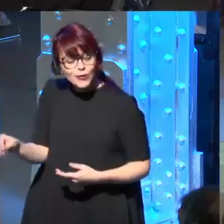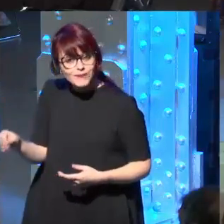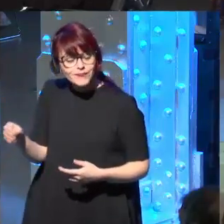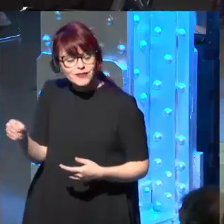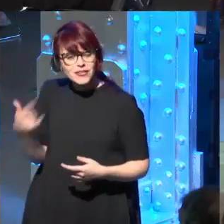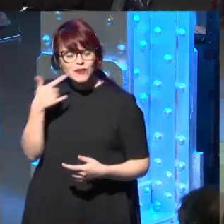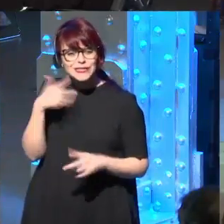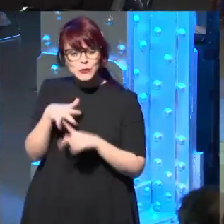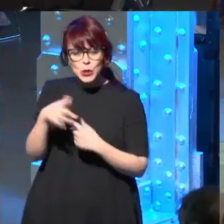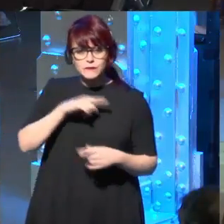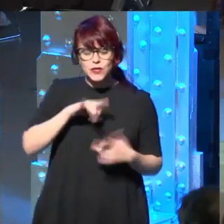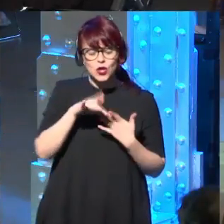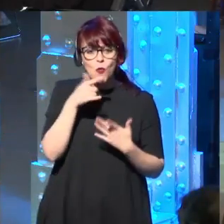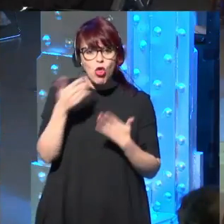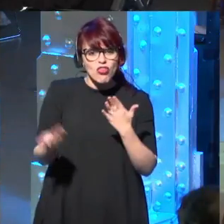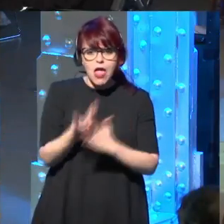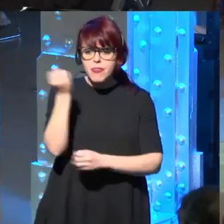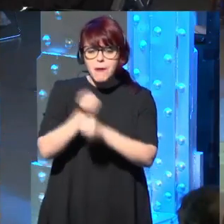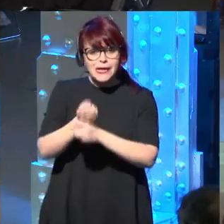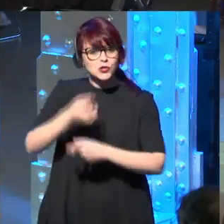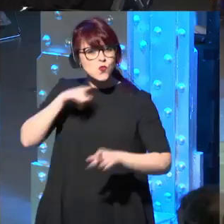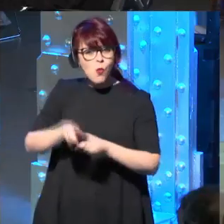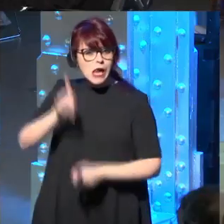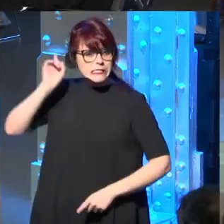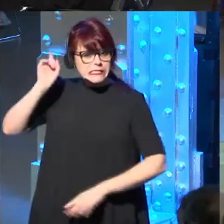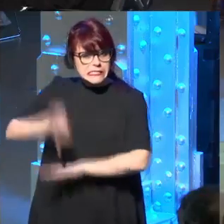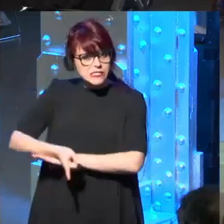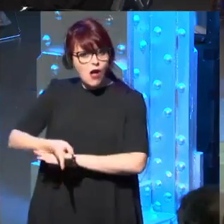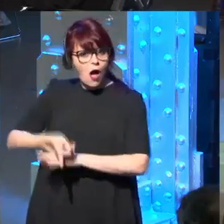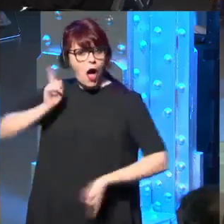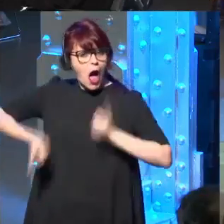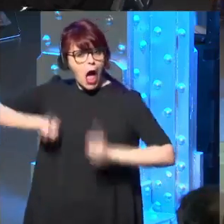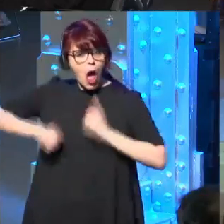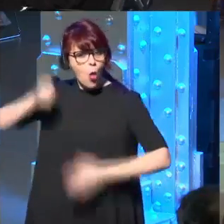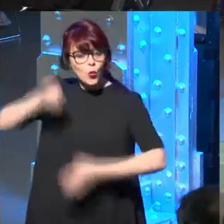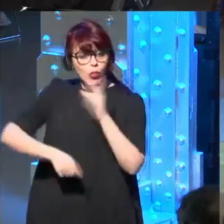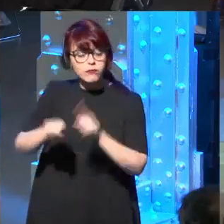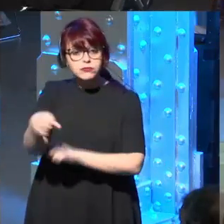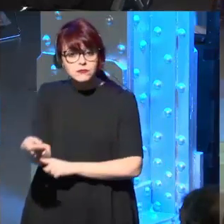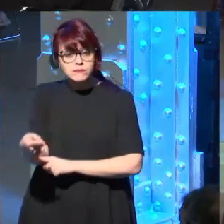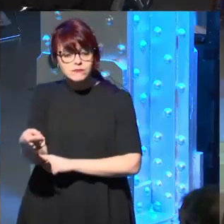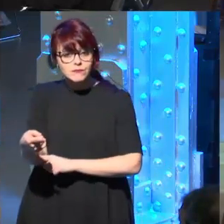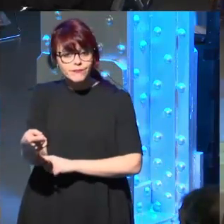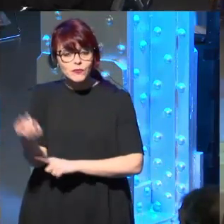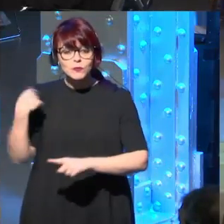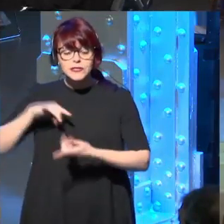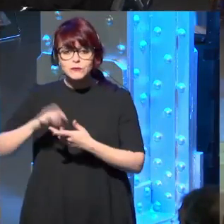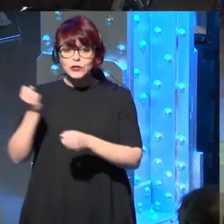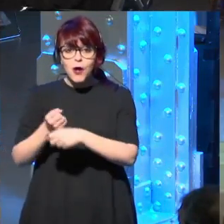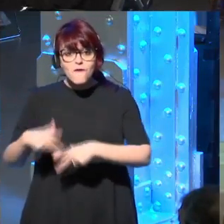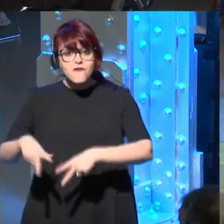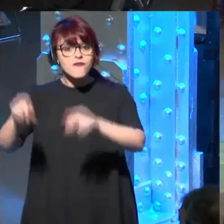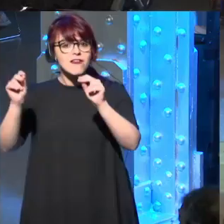And I thought, man, I thought that a sort of a father and son figure. The first thing that stayed with